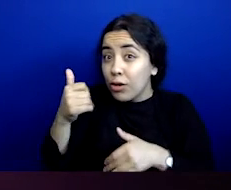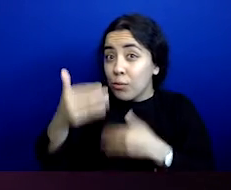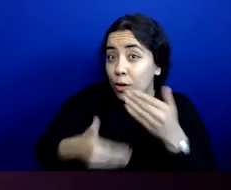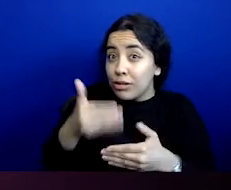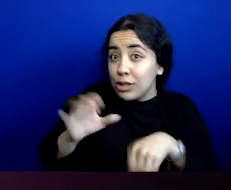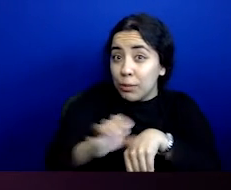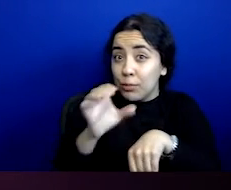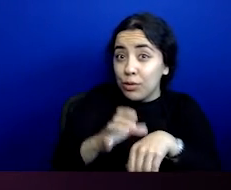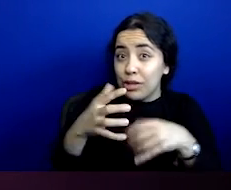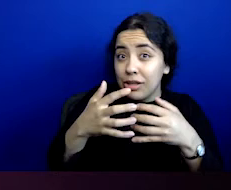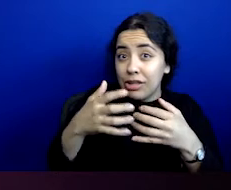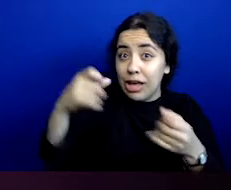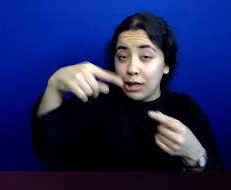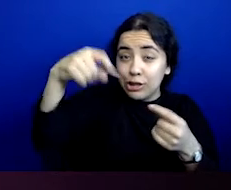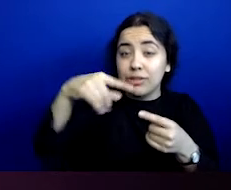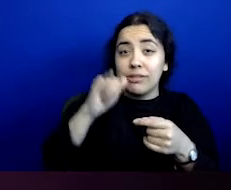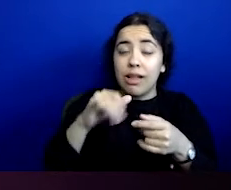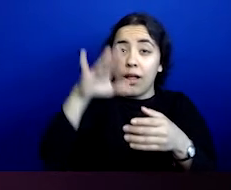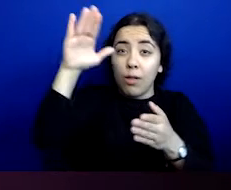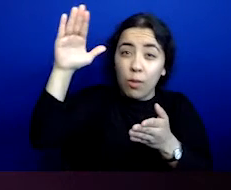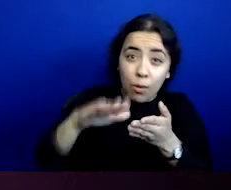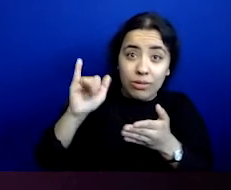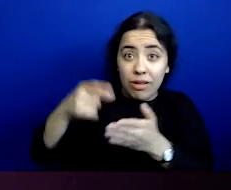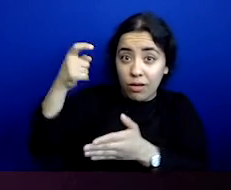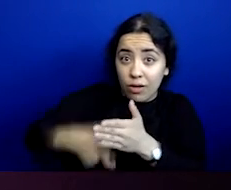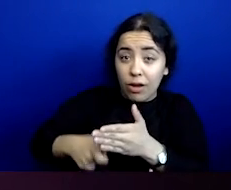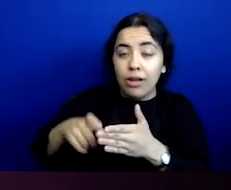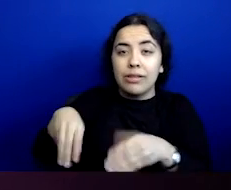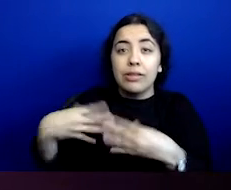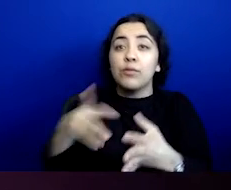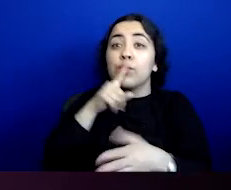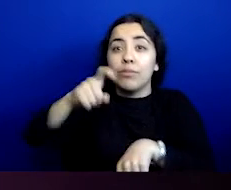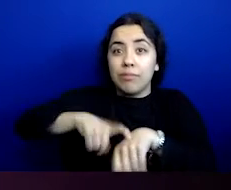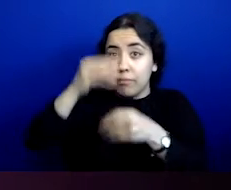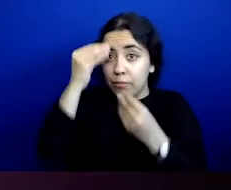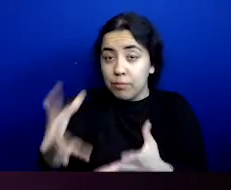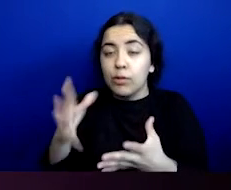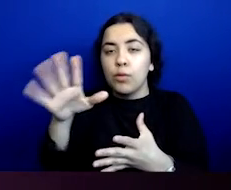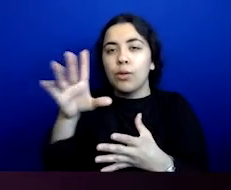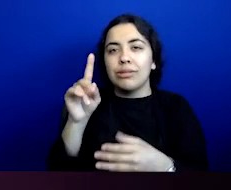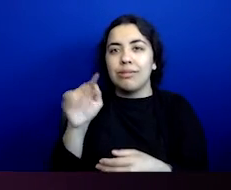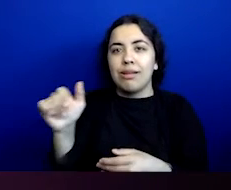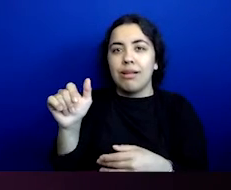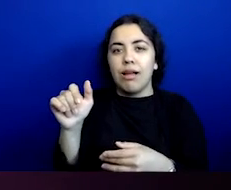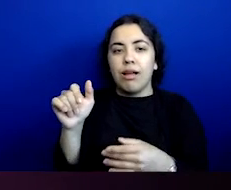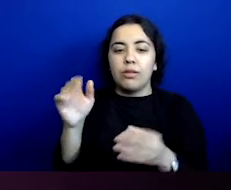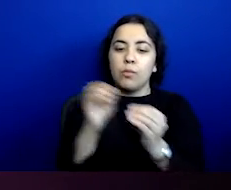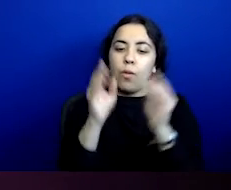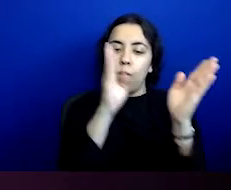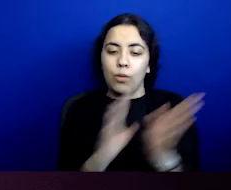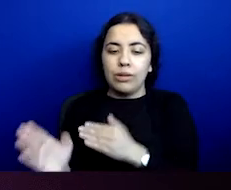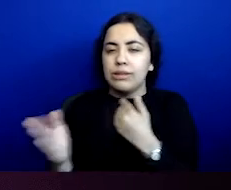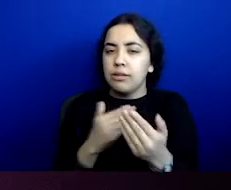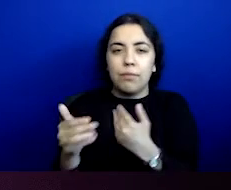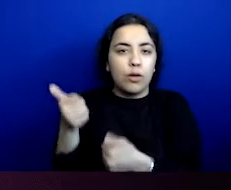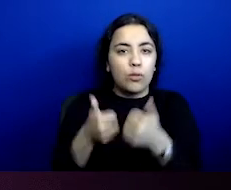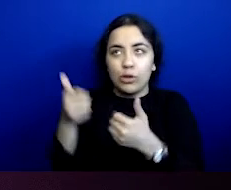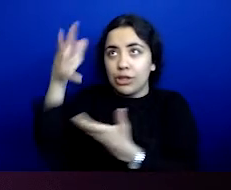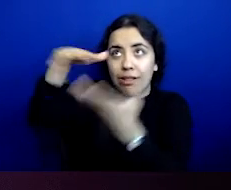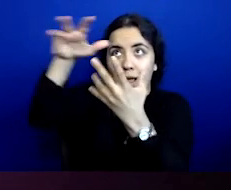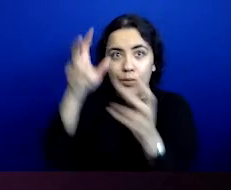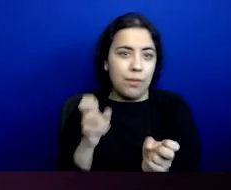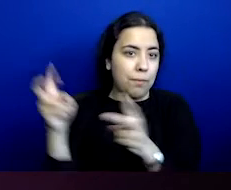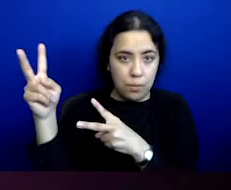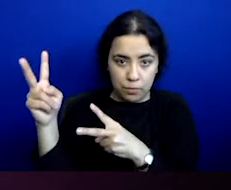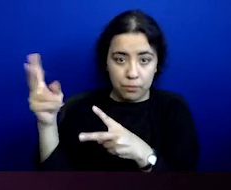that lowers that cost as well as give you real-time information, it helps in organizing that data, no matter what cloud you're on.